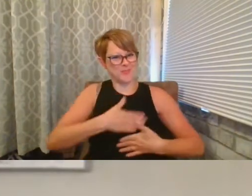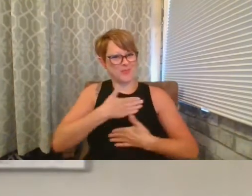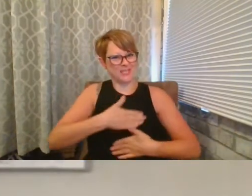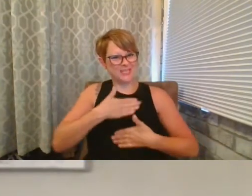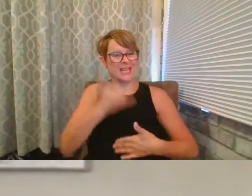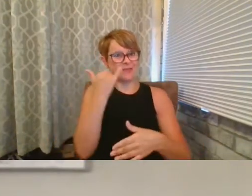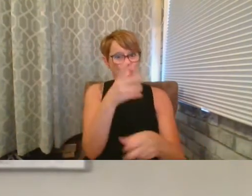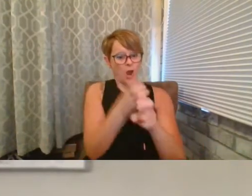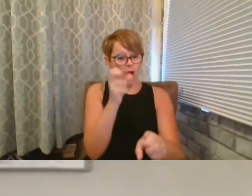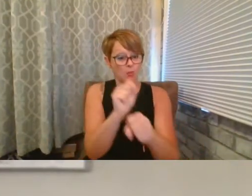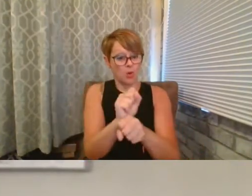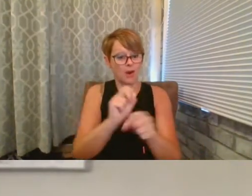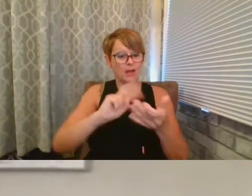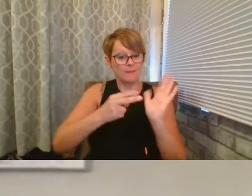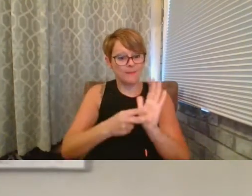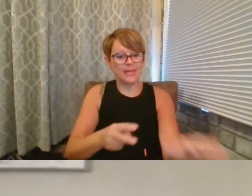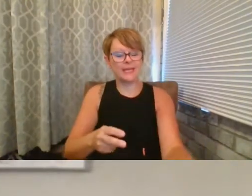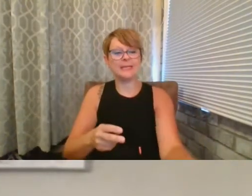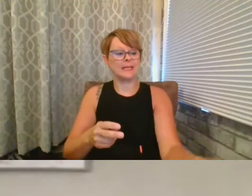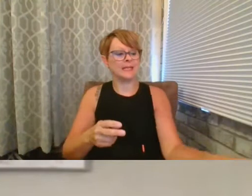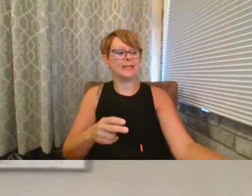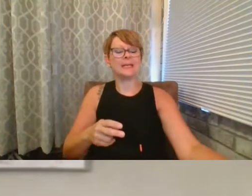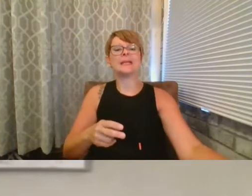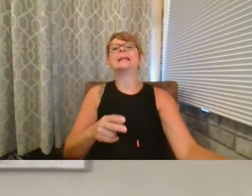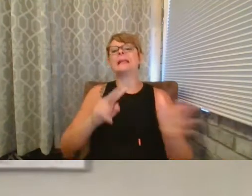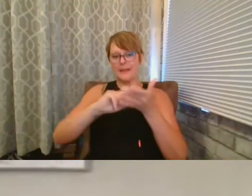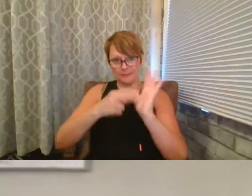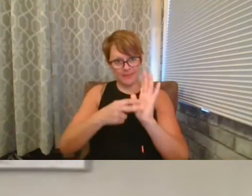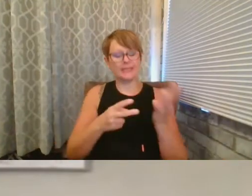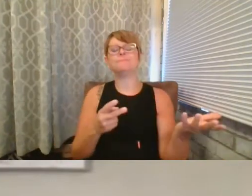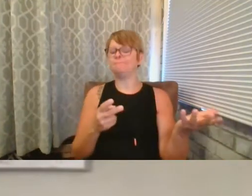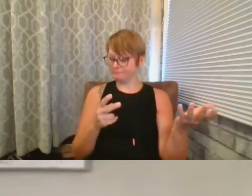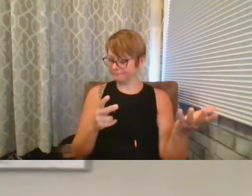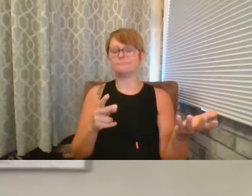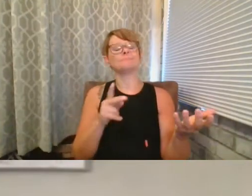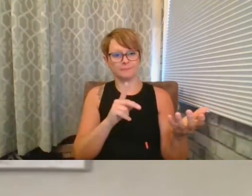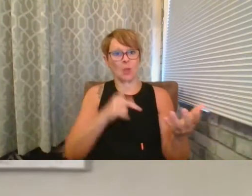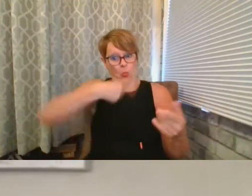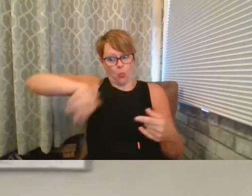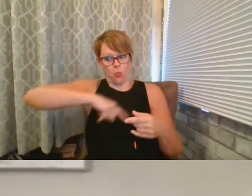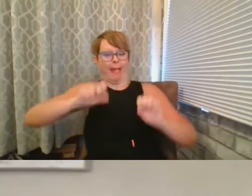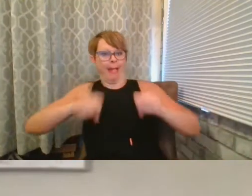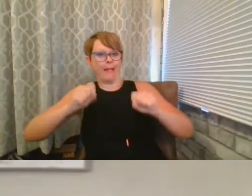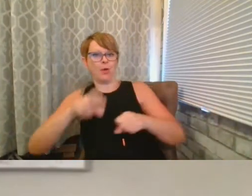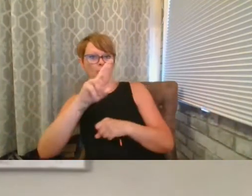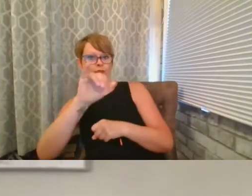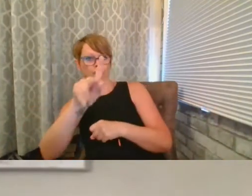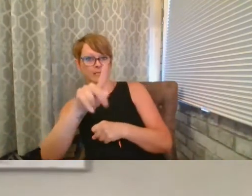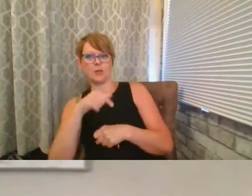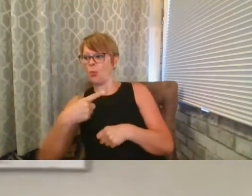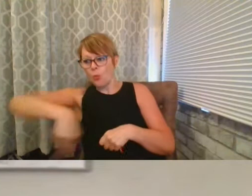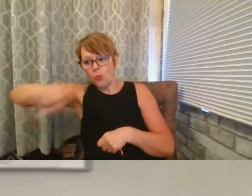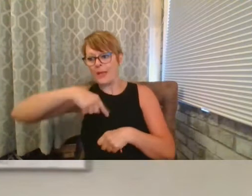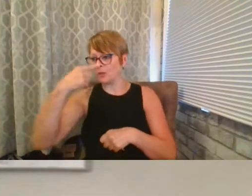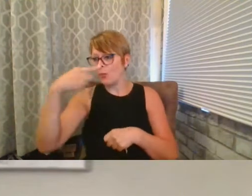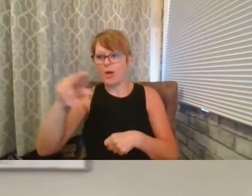rewards innovation, it rewards creativity. And I think immigrants, where we are able to take that risk and willing to take that risk, are able to create the